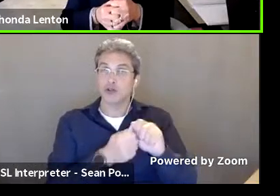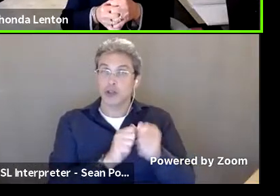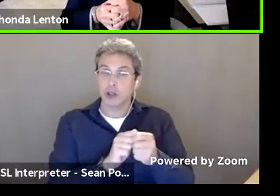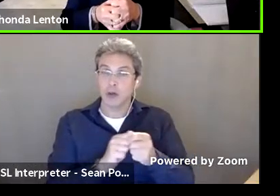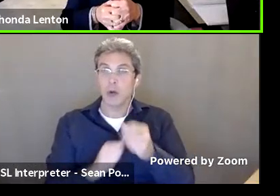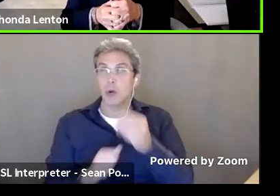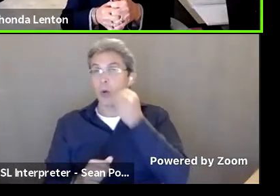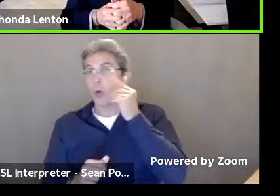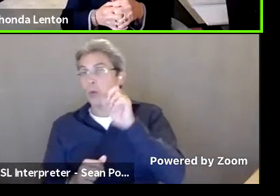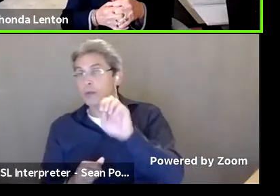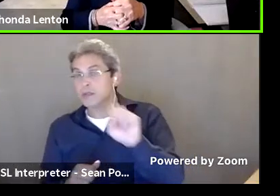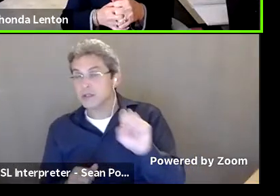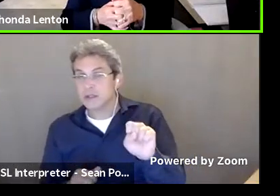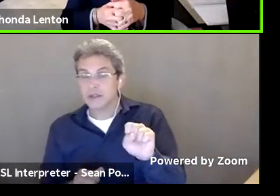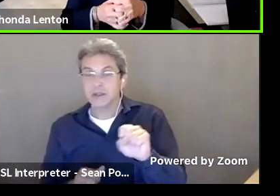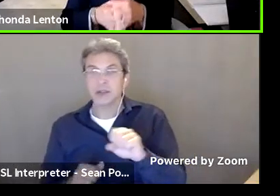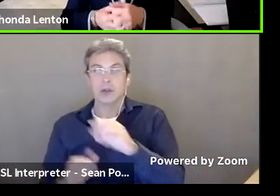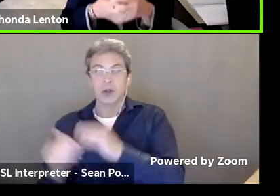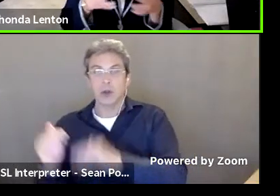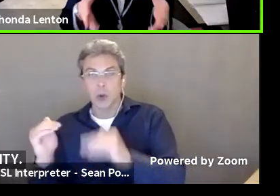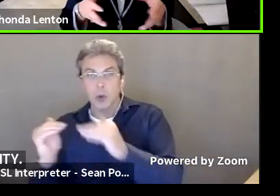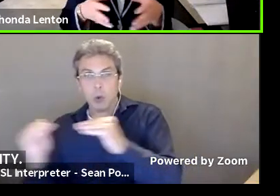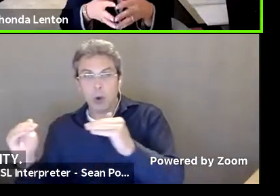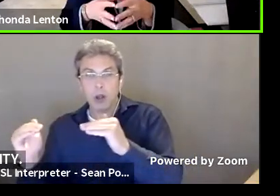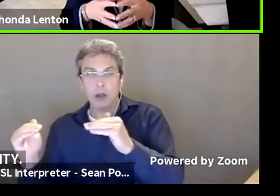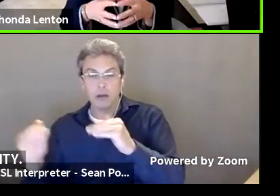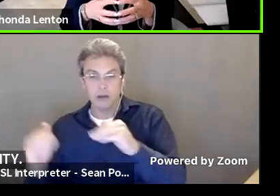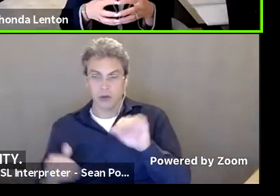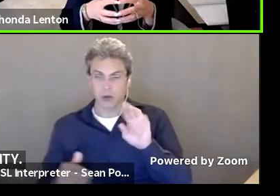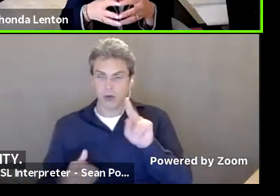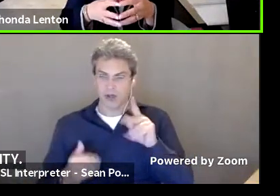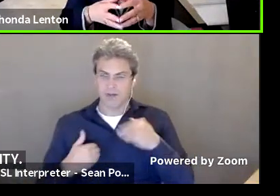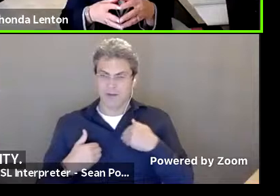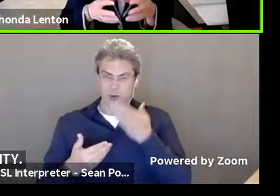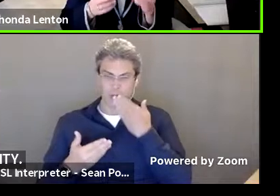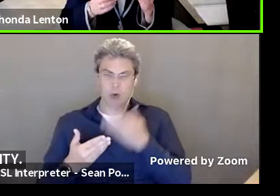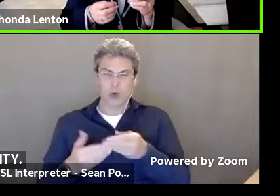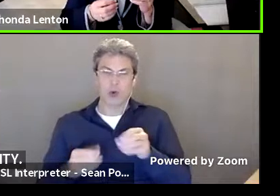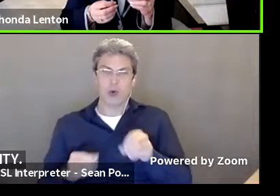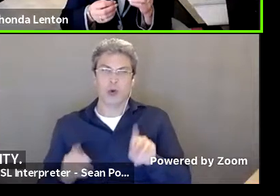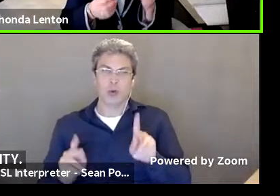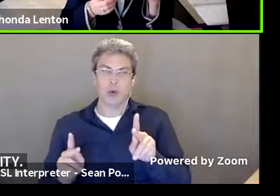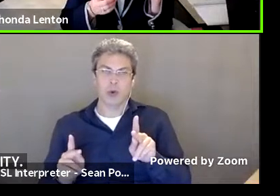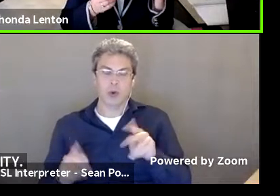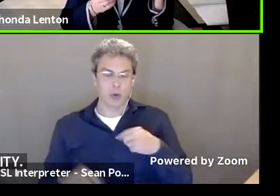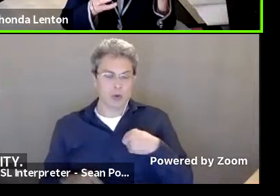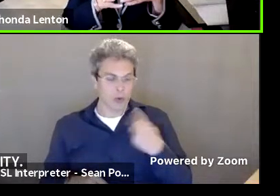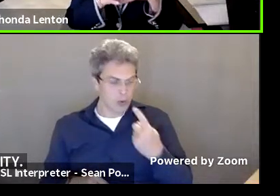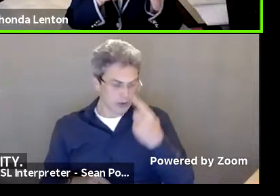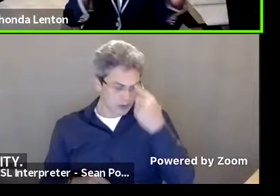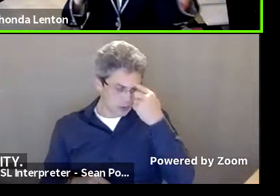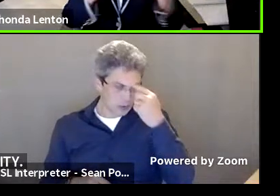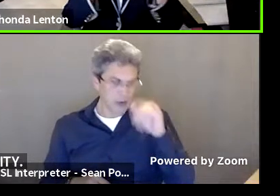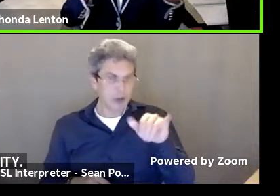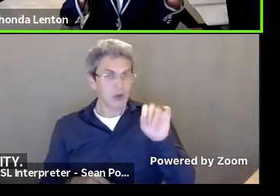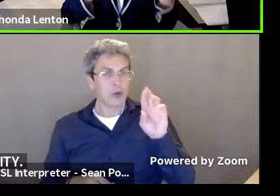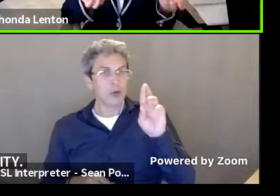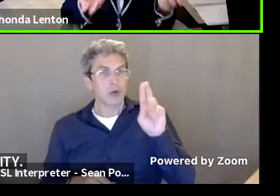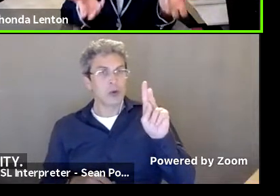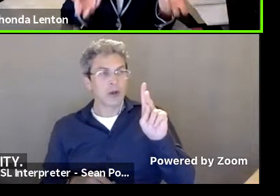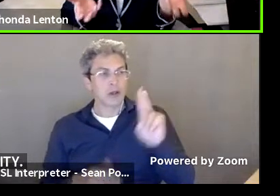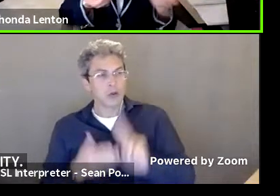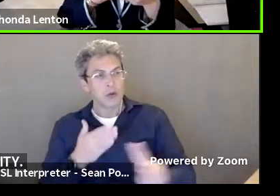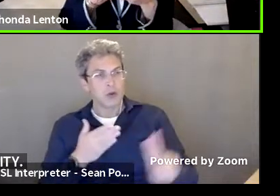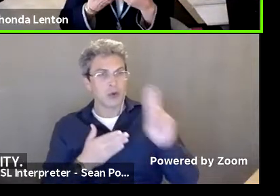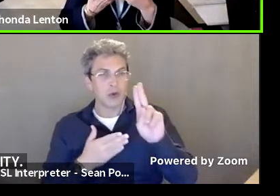at this university. And we've always said that York understands the importance of, in terms of thinking about